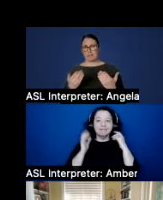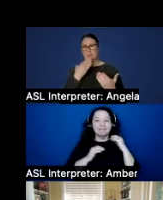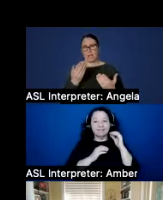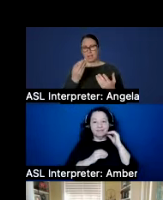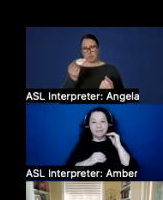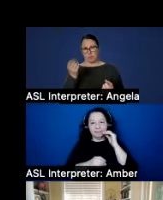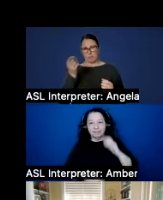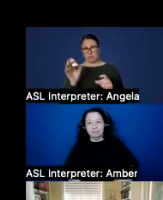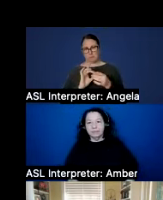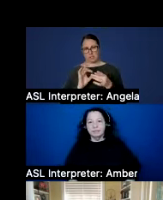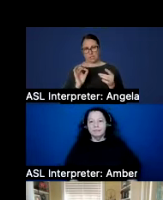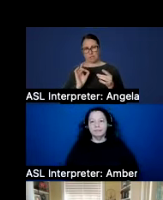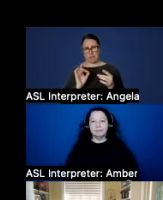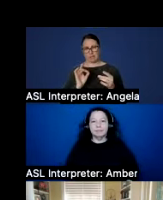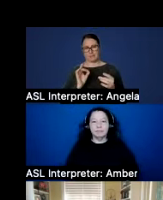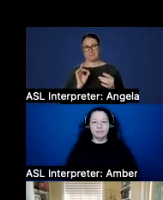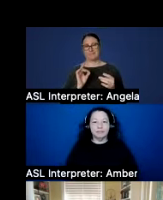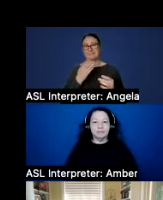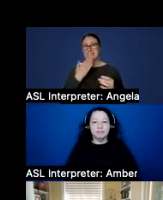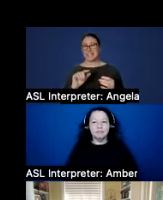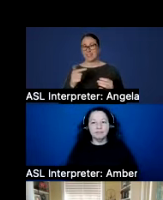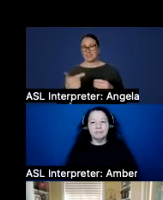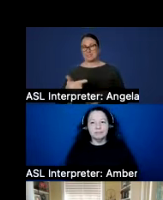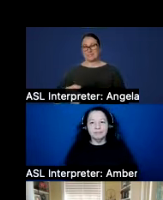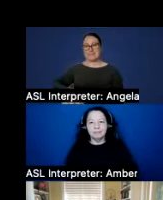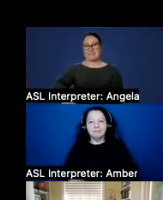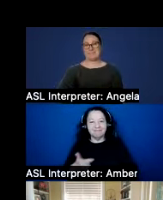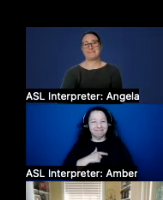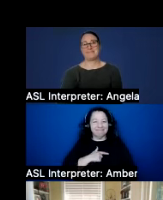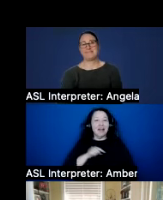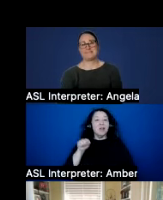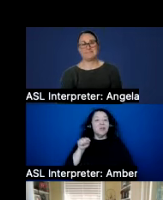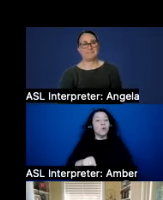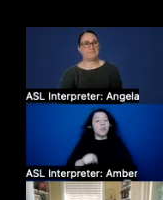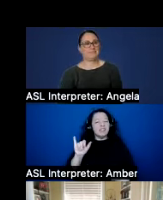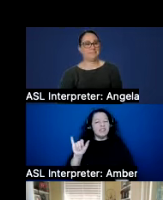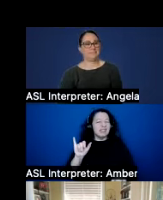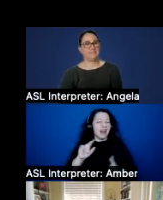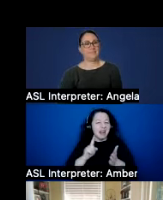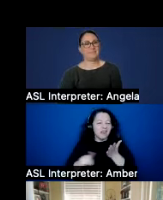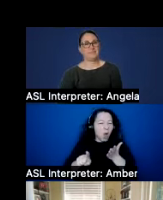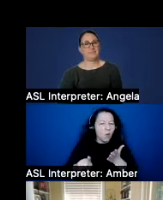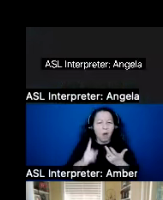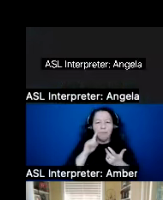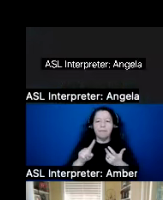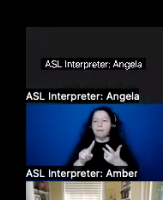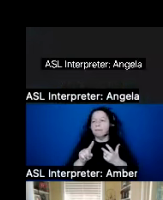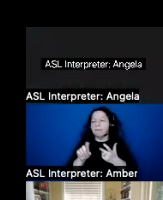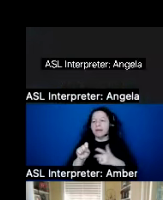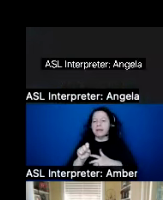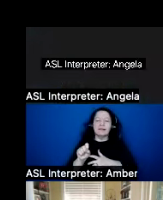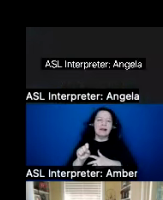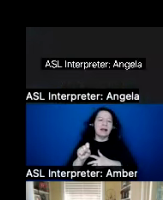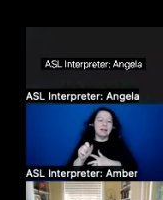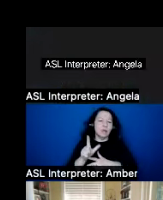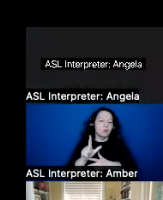And I think I'm gonna run through this one very quickly. So this is like the follow-up of a sexual assault investigation. So for